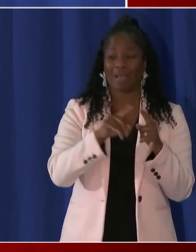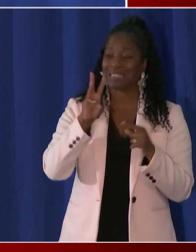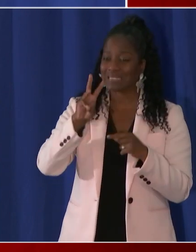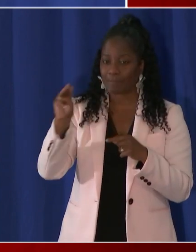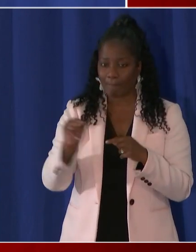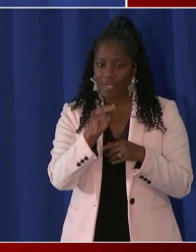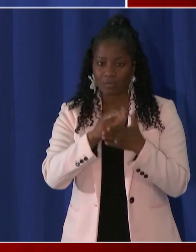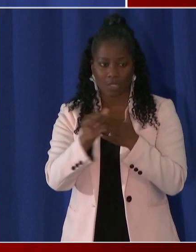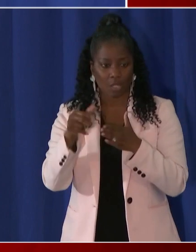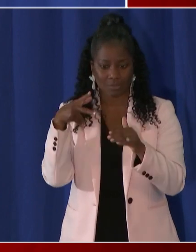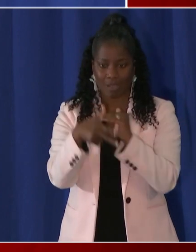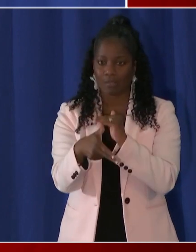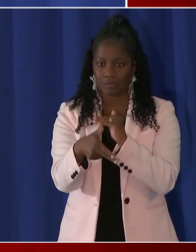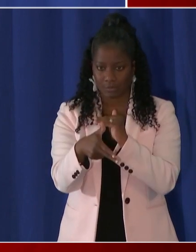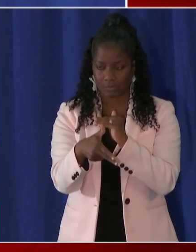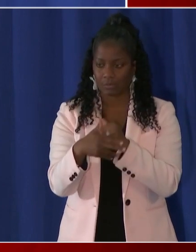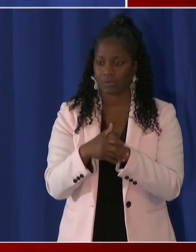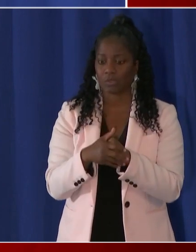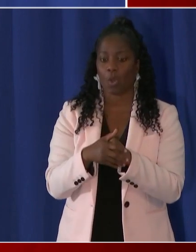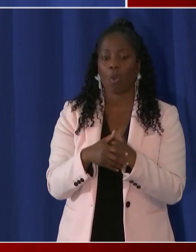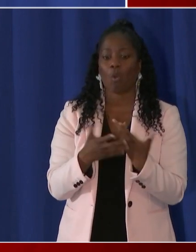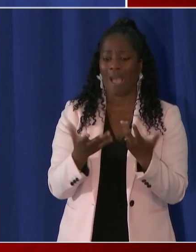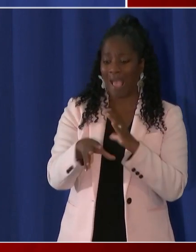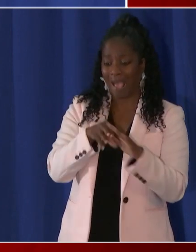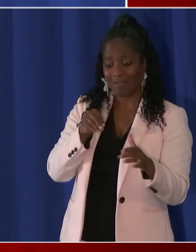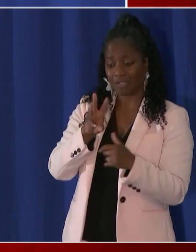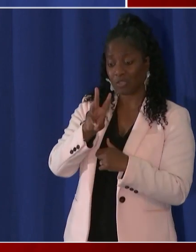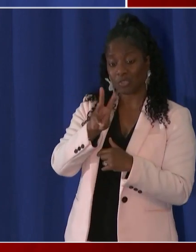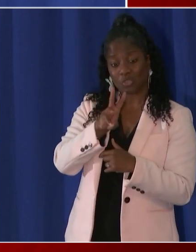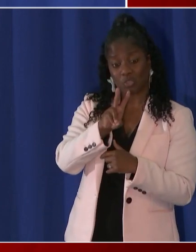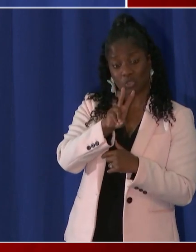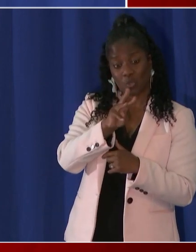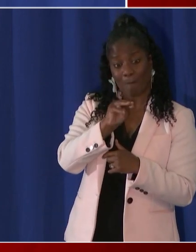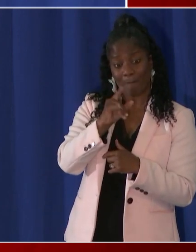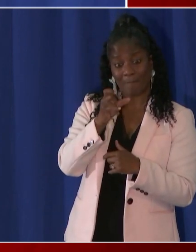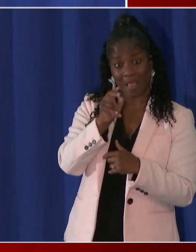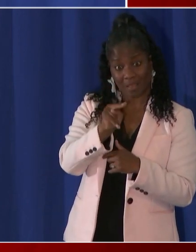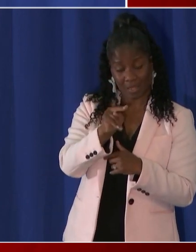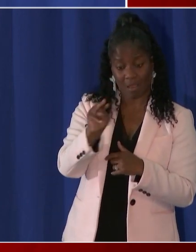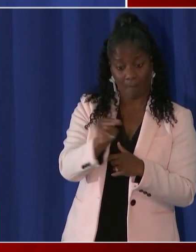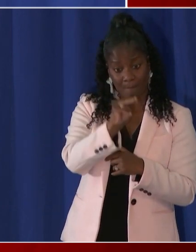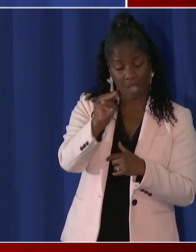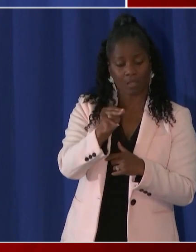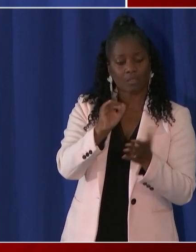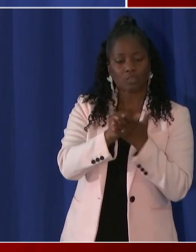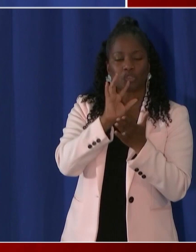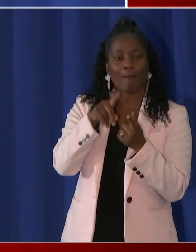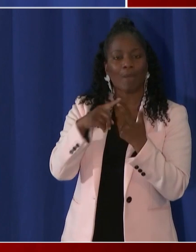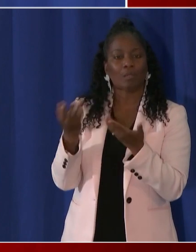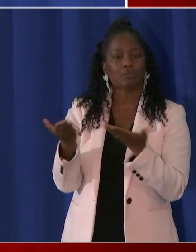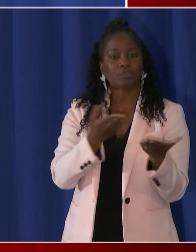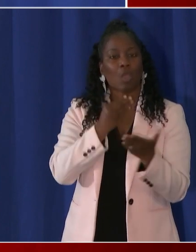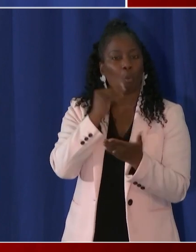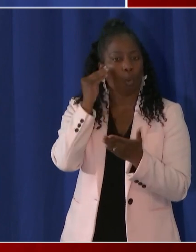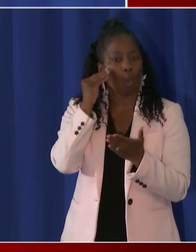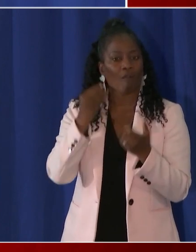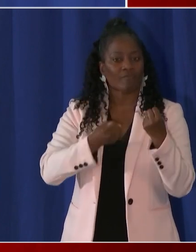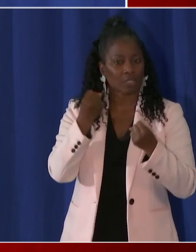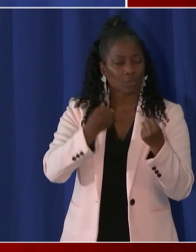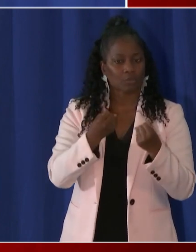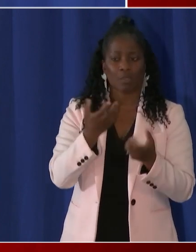million was cut. So 2 of that 6 related to take-home vehicles, which you may poo-poo as